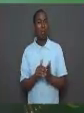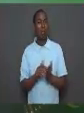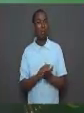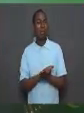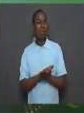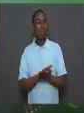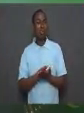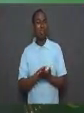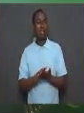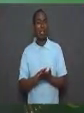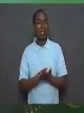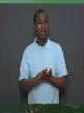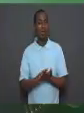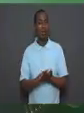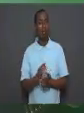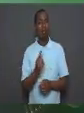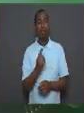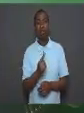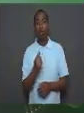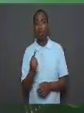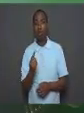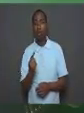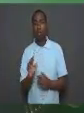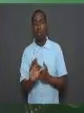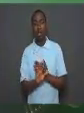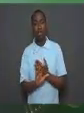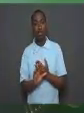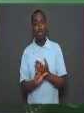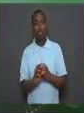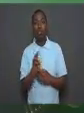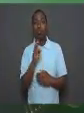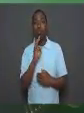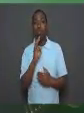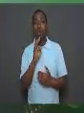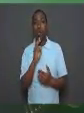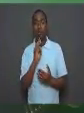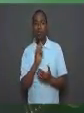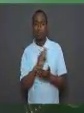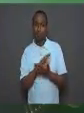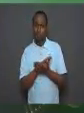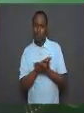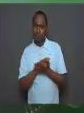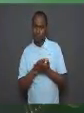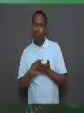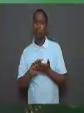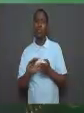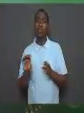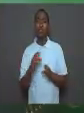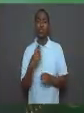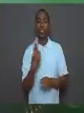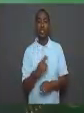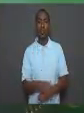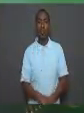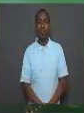countries have inadequate water purifying systems. Unclean water can